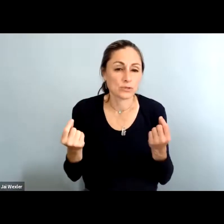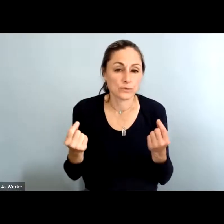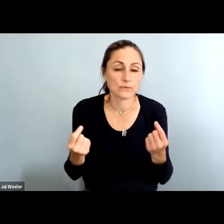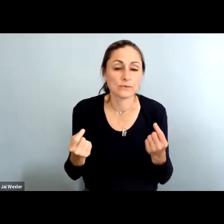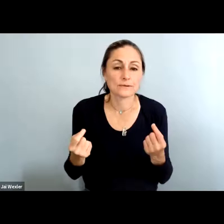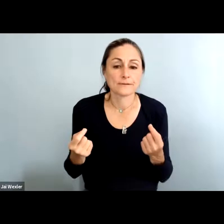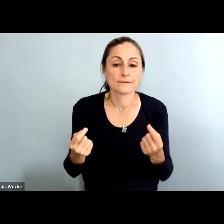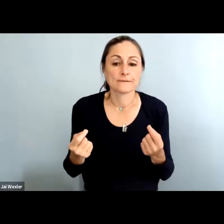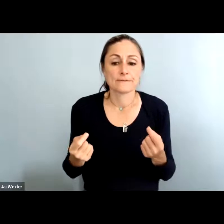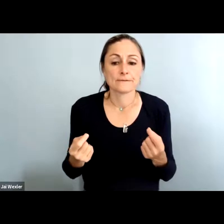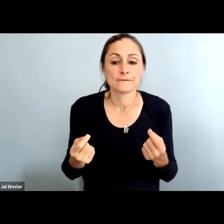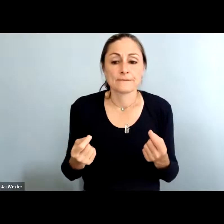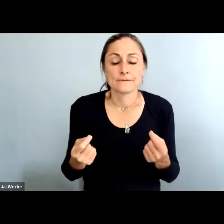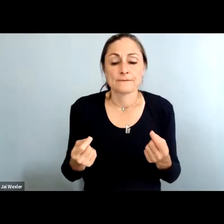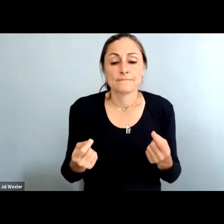this